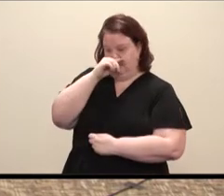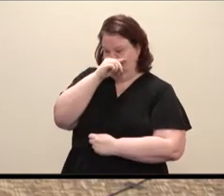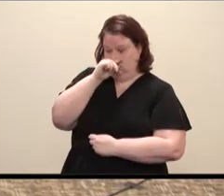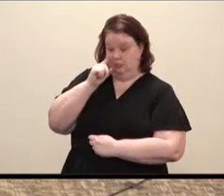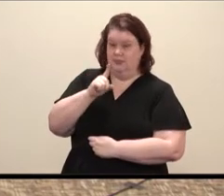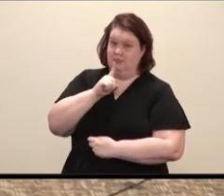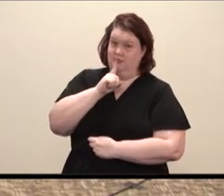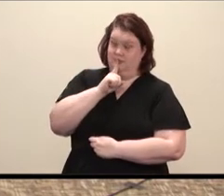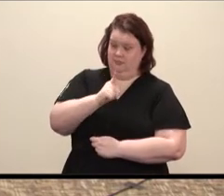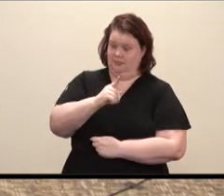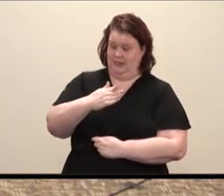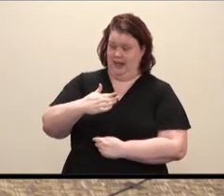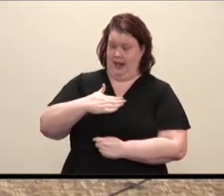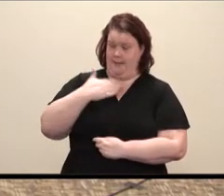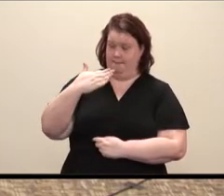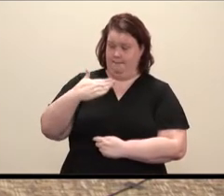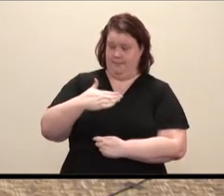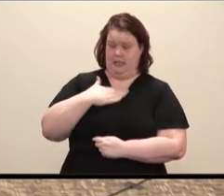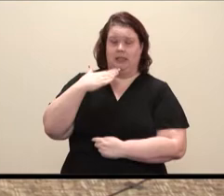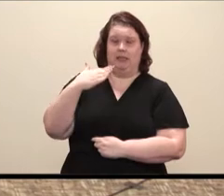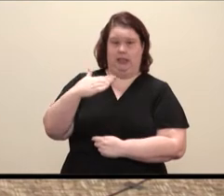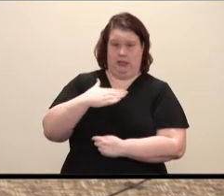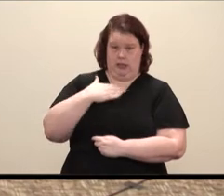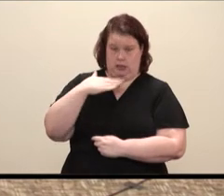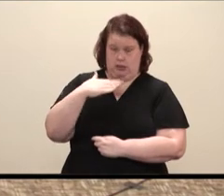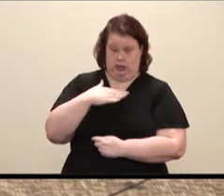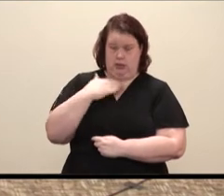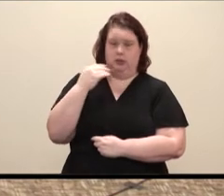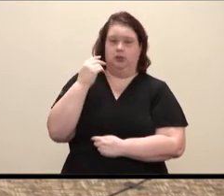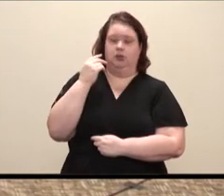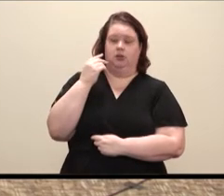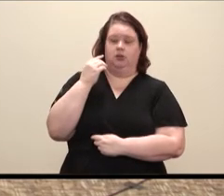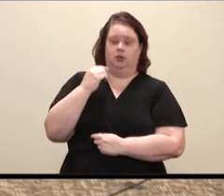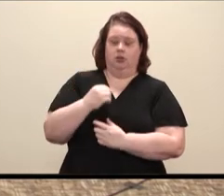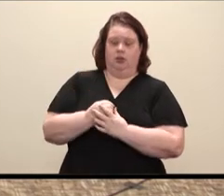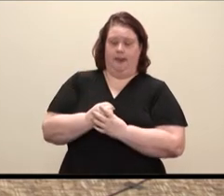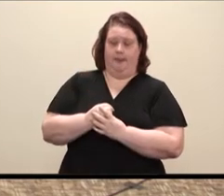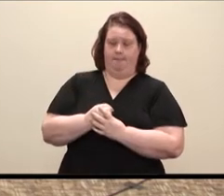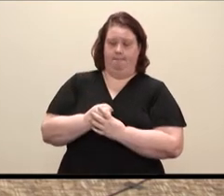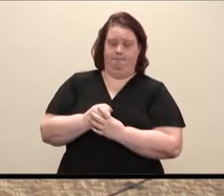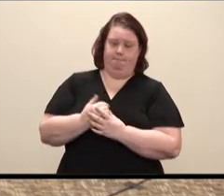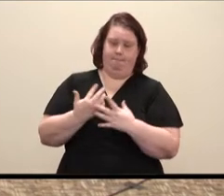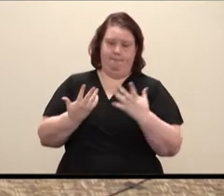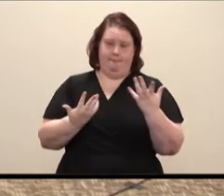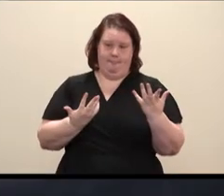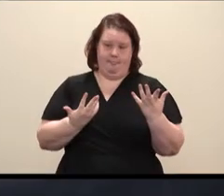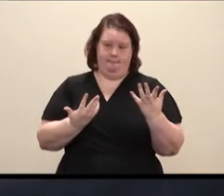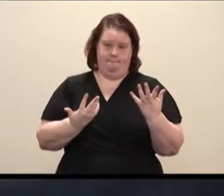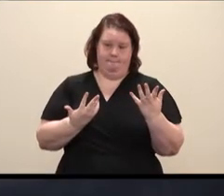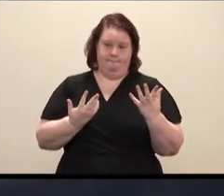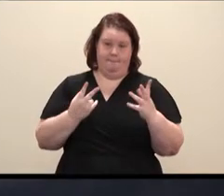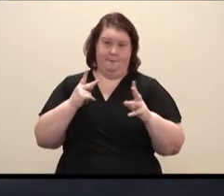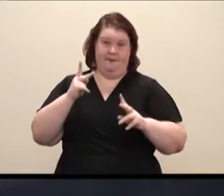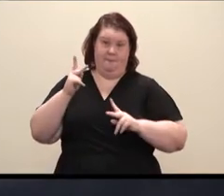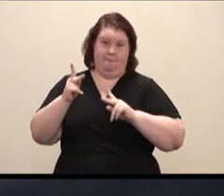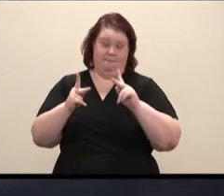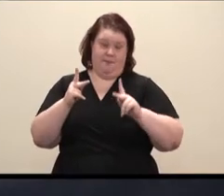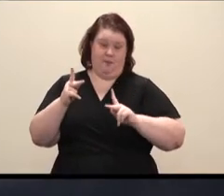and I'm very happy to see that people realize that just start putting money